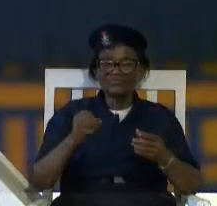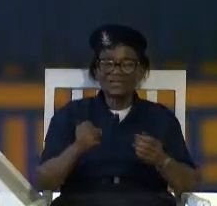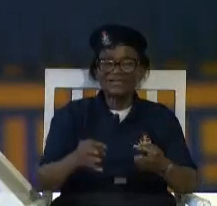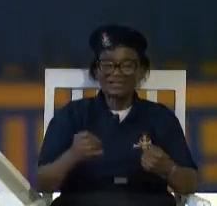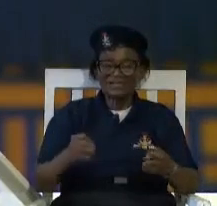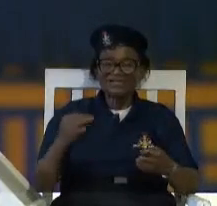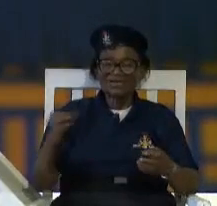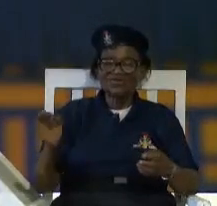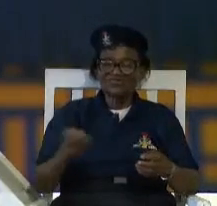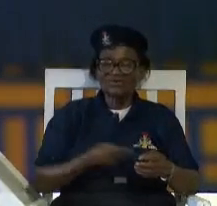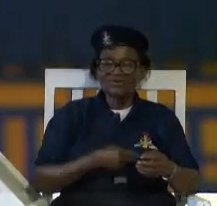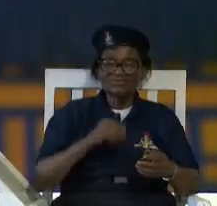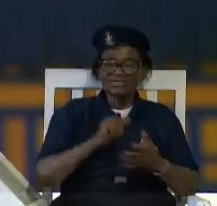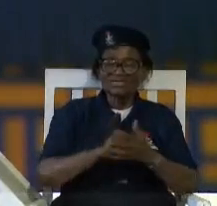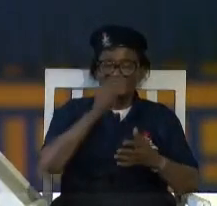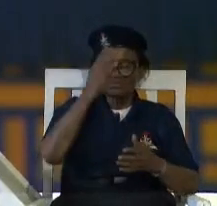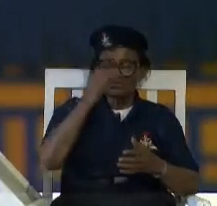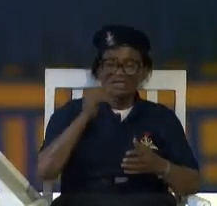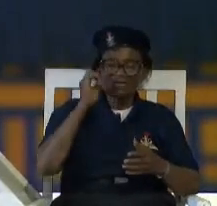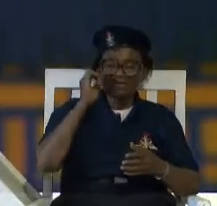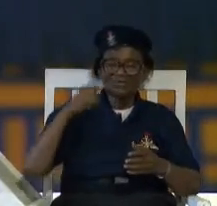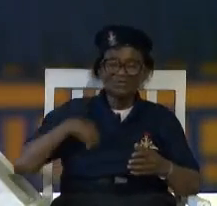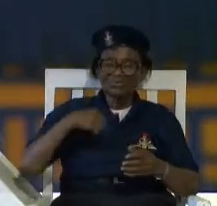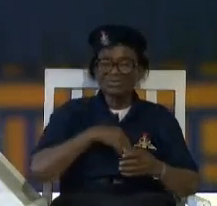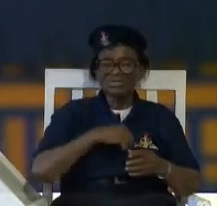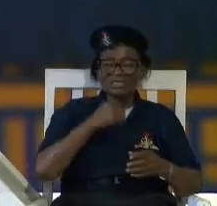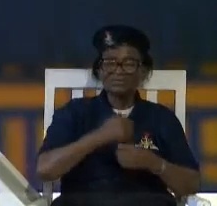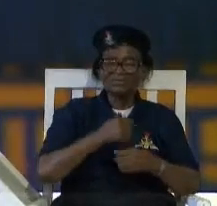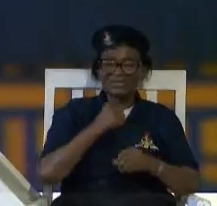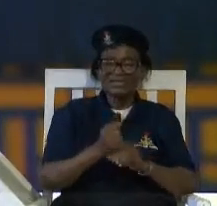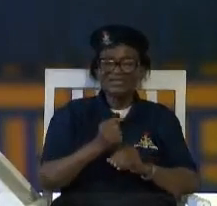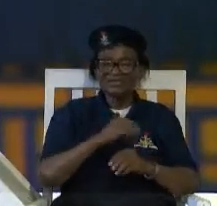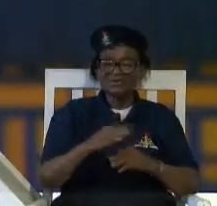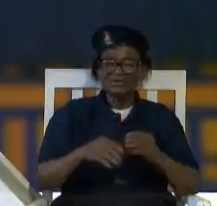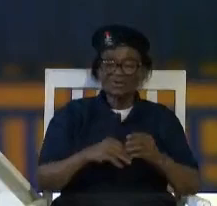That's why he made all preparations